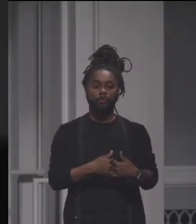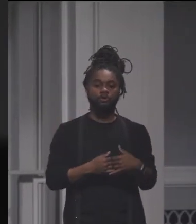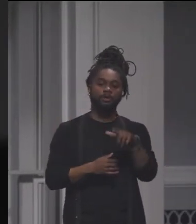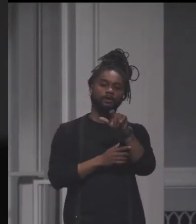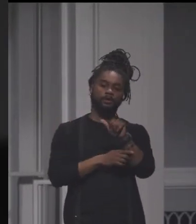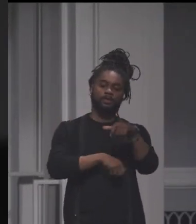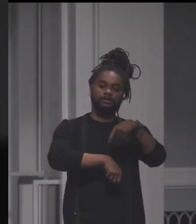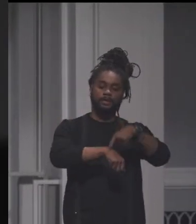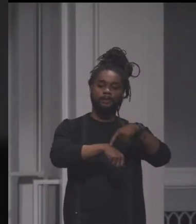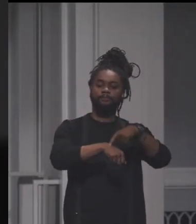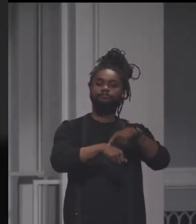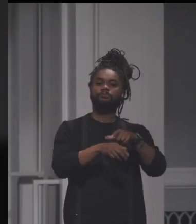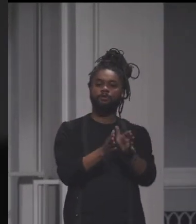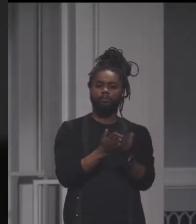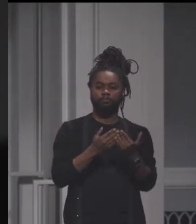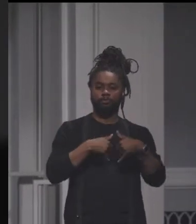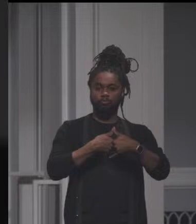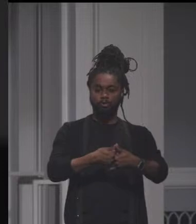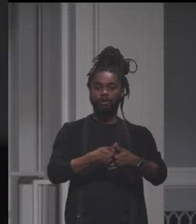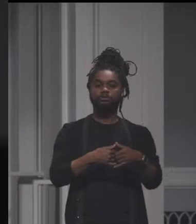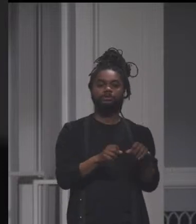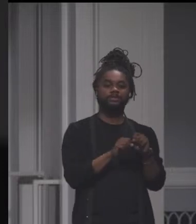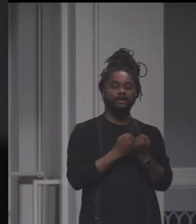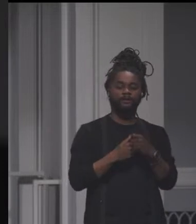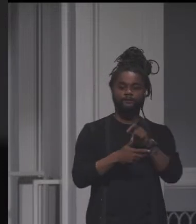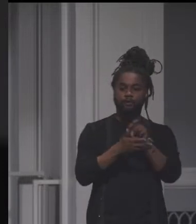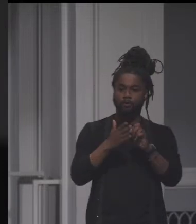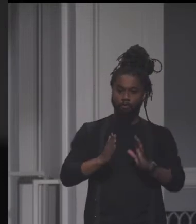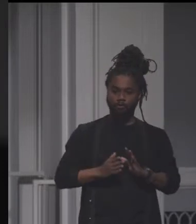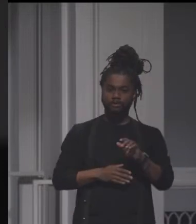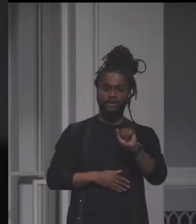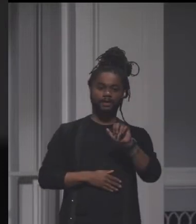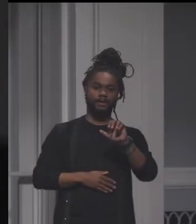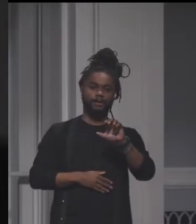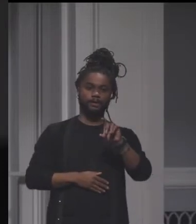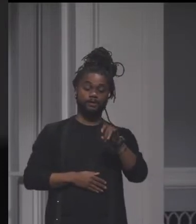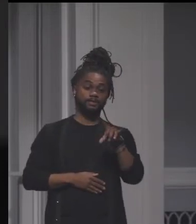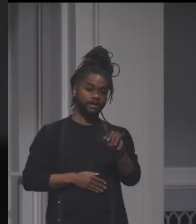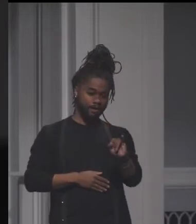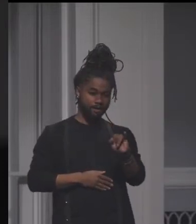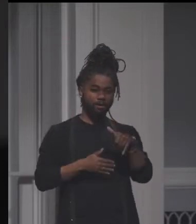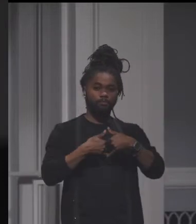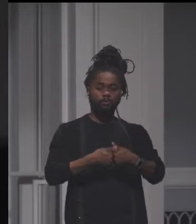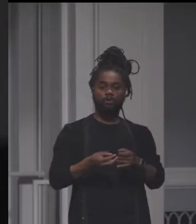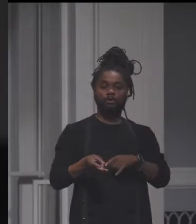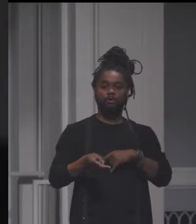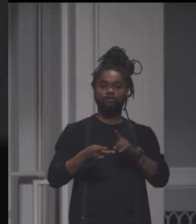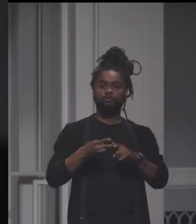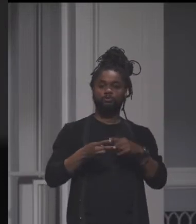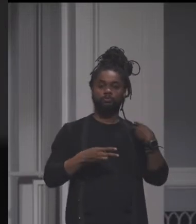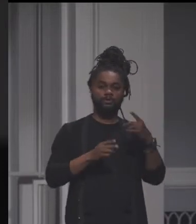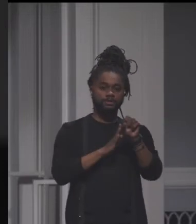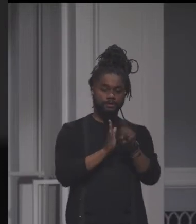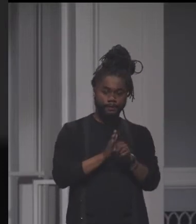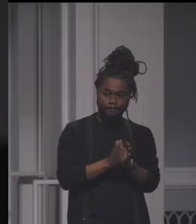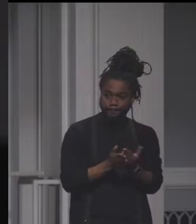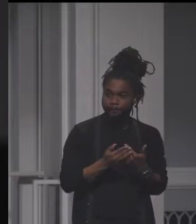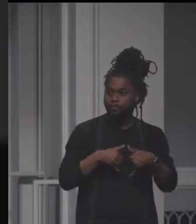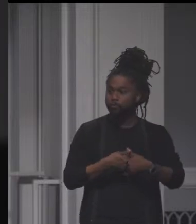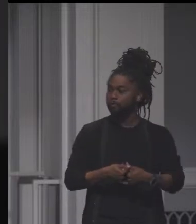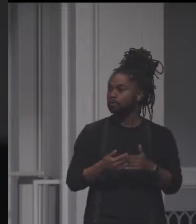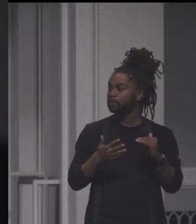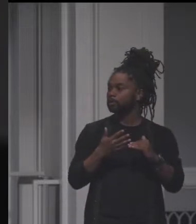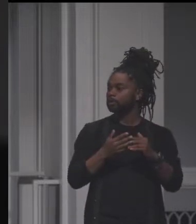Angeles Times Book Prize, a Society of Authors ADCI Literary Prize, 2 Washington State Book Awards, the